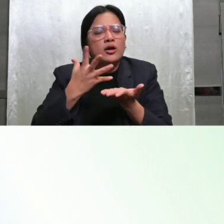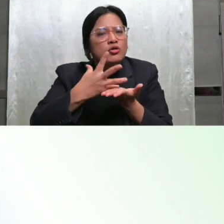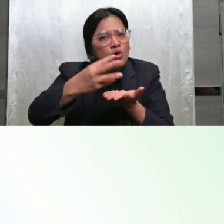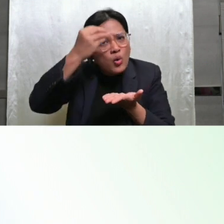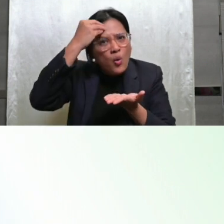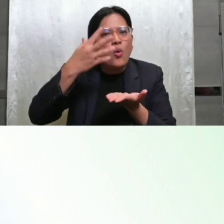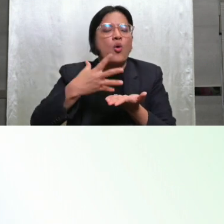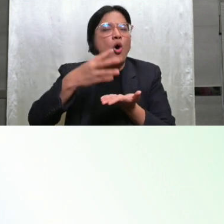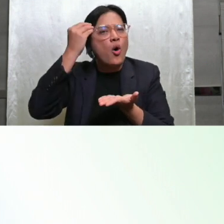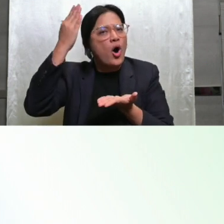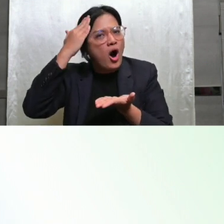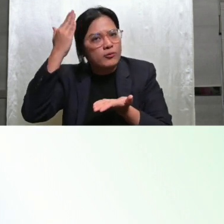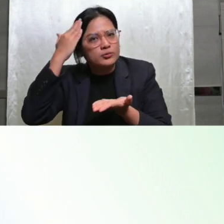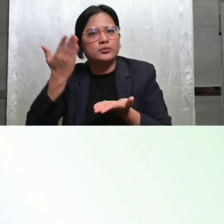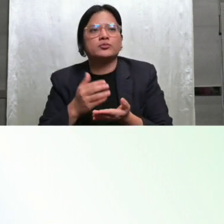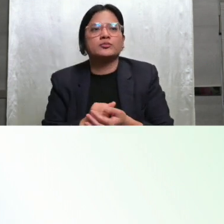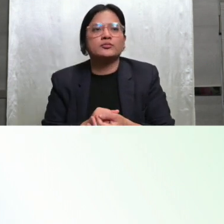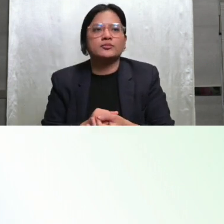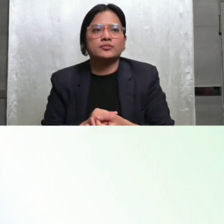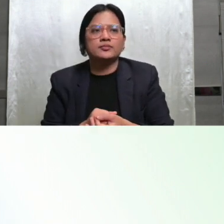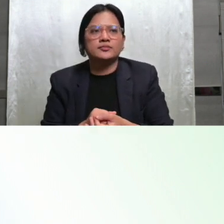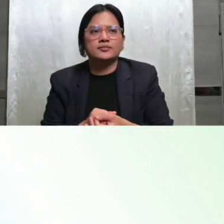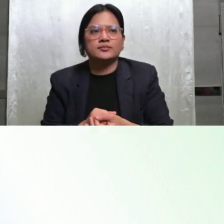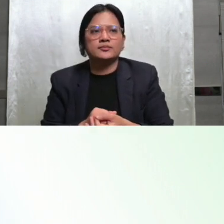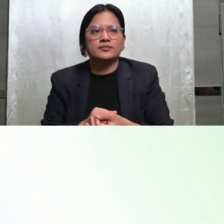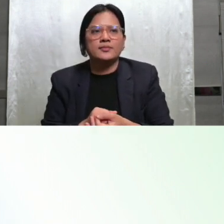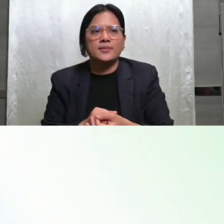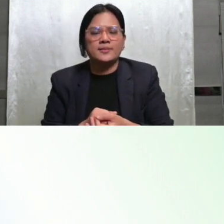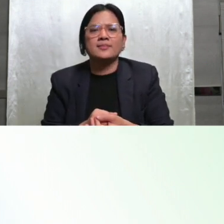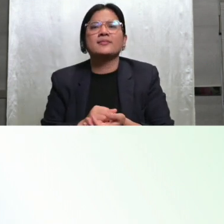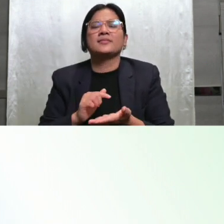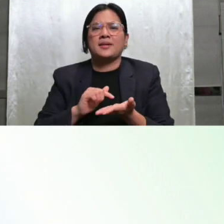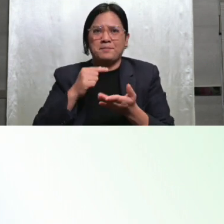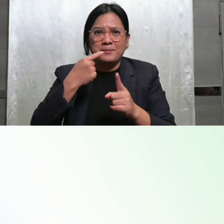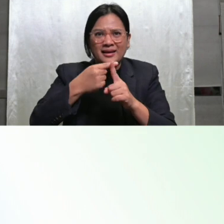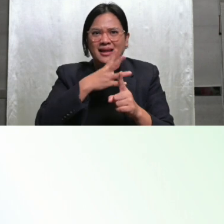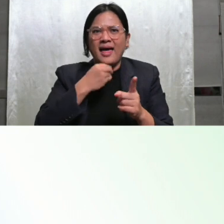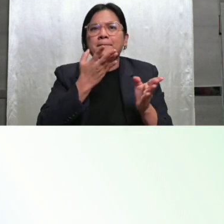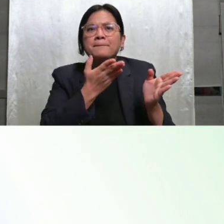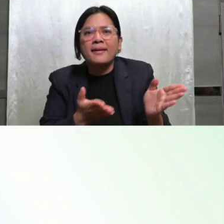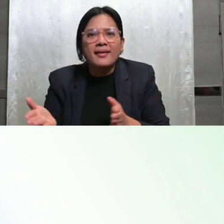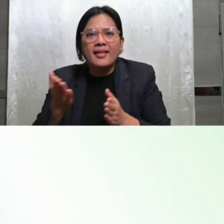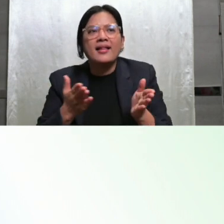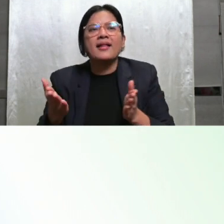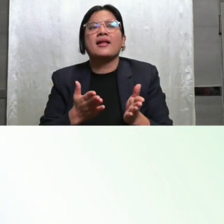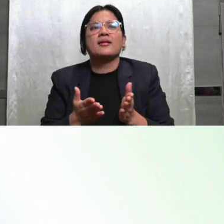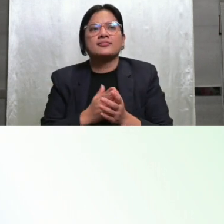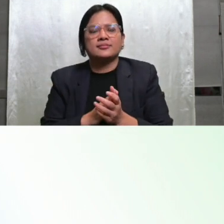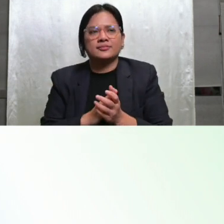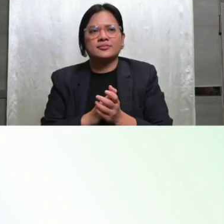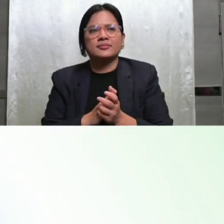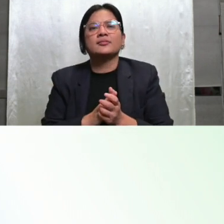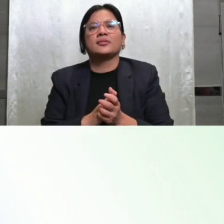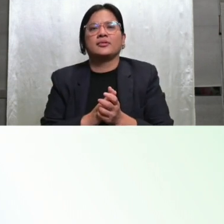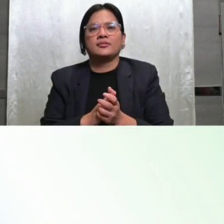and competitions is impressive. In Pakistan, we worked with McDonald's, as well as we implemented it in